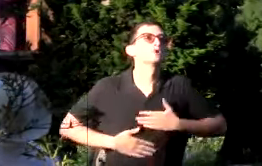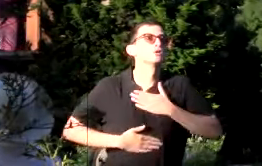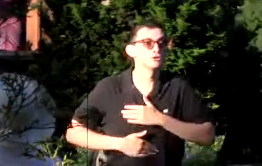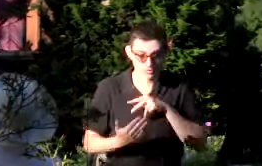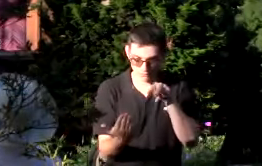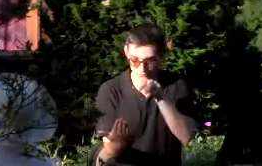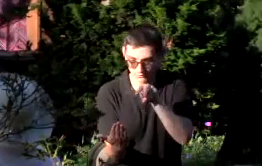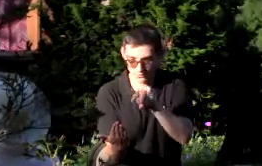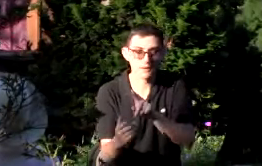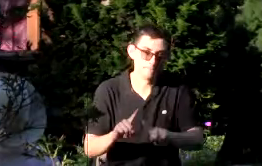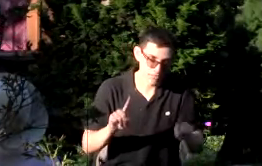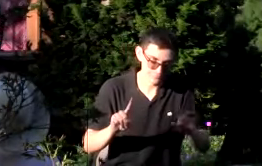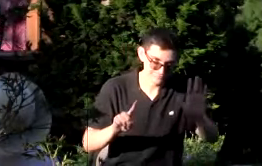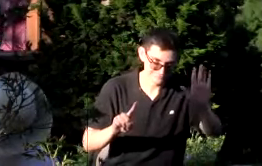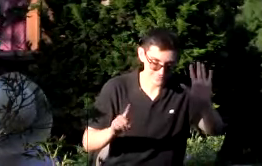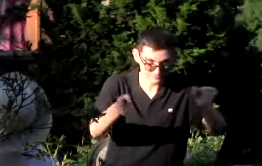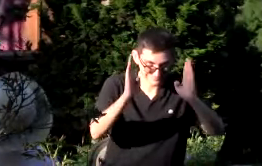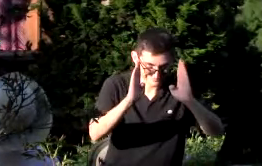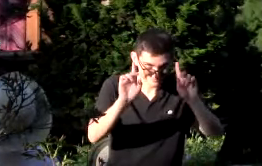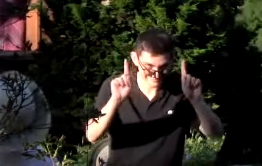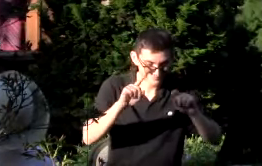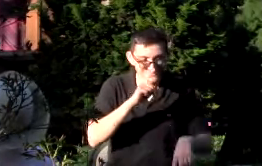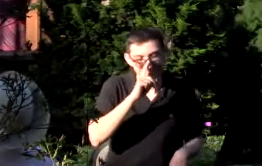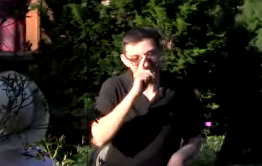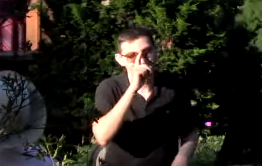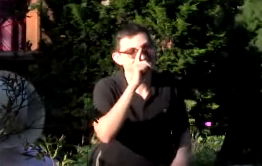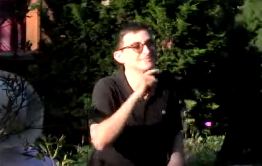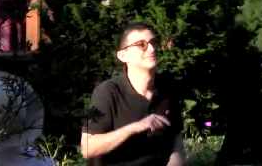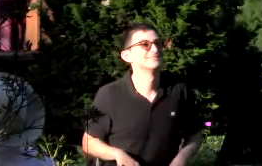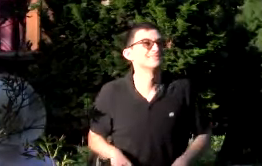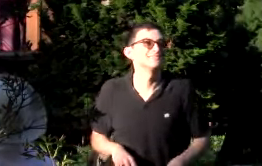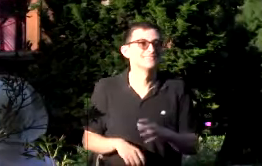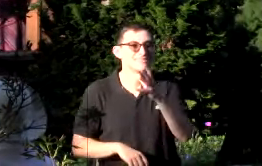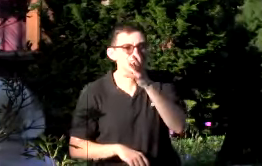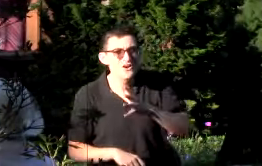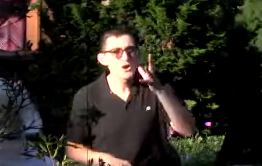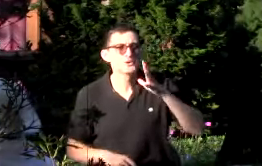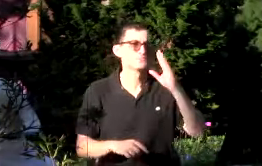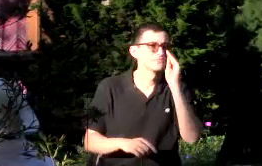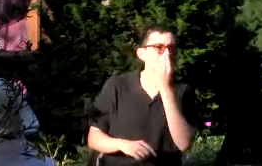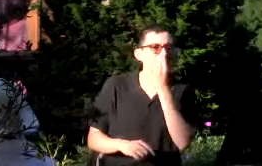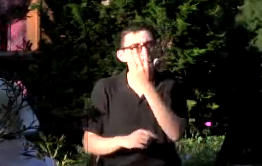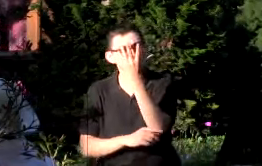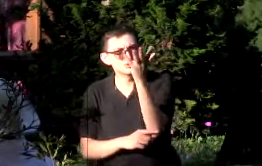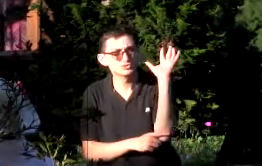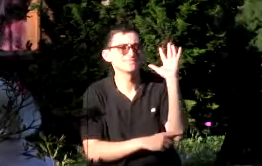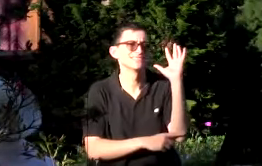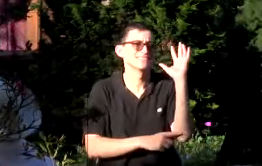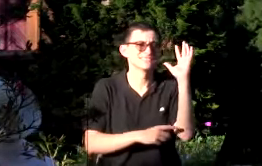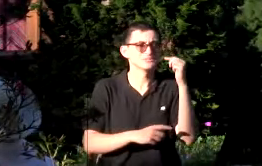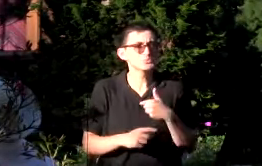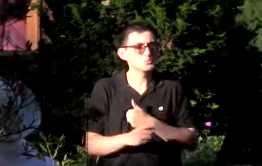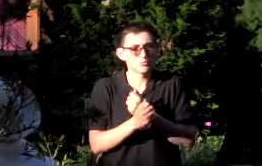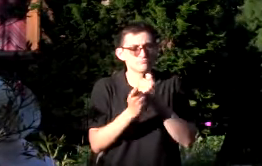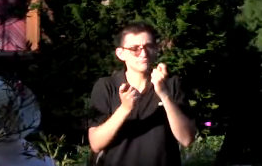praying. So for cities and towns, factories and farms, flowers and trees, sea and sky, God, we praise you for the